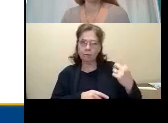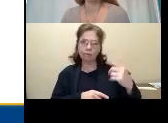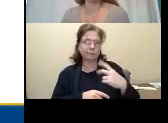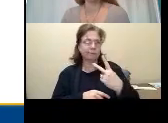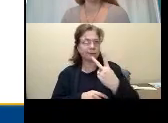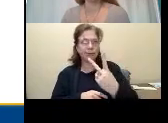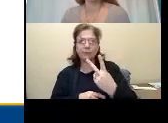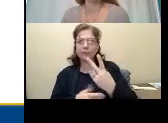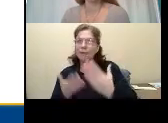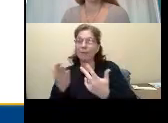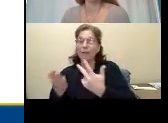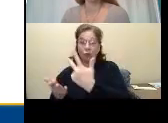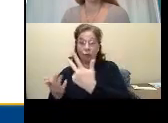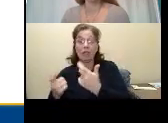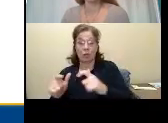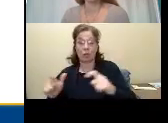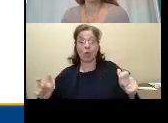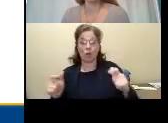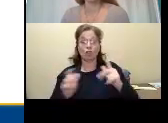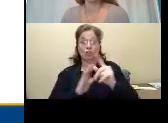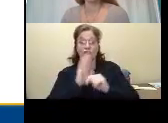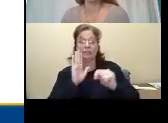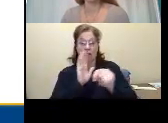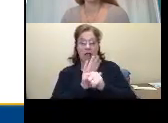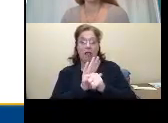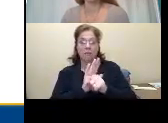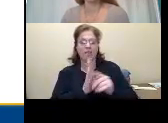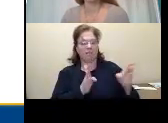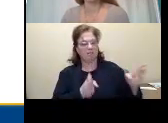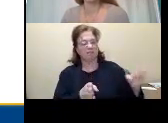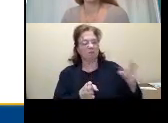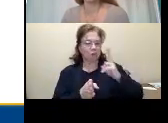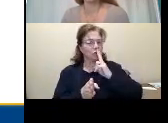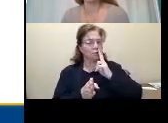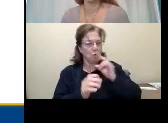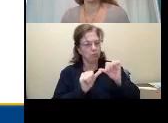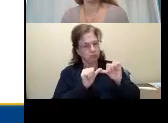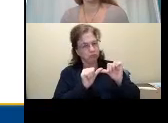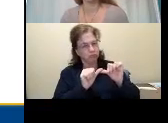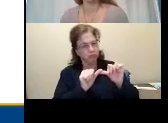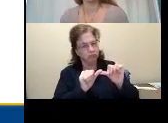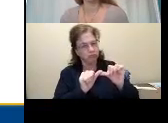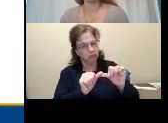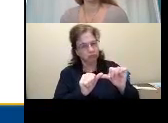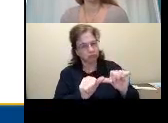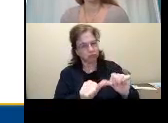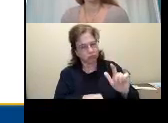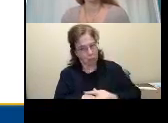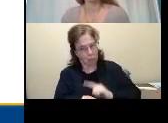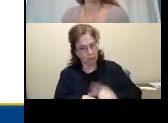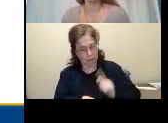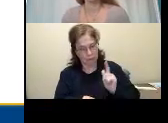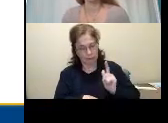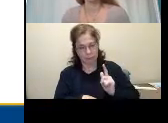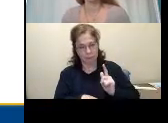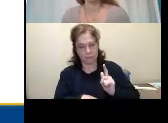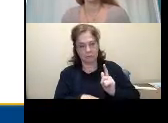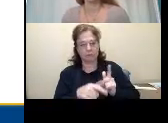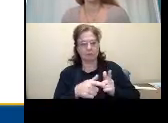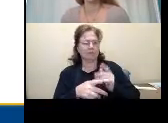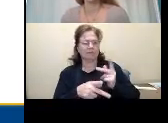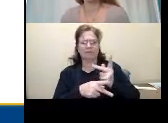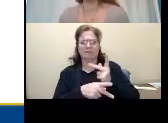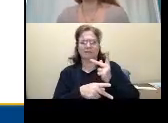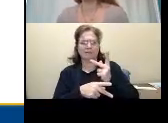3 large periods of time where they were smoking relatively consistently for an extended period of time, and just do a simple